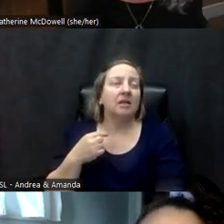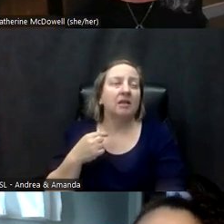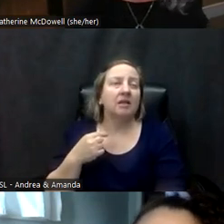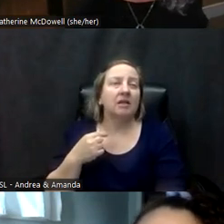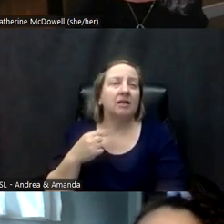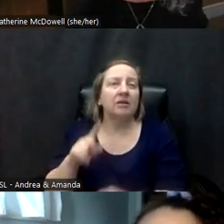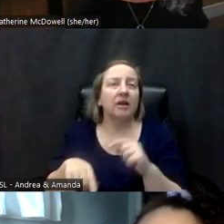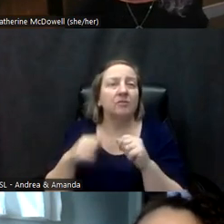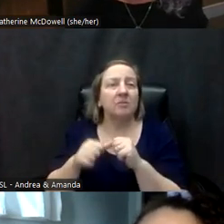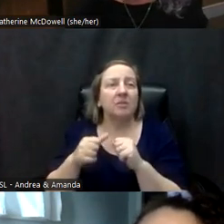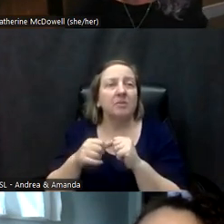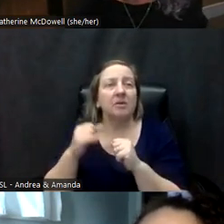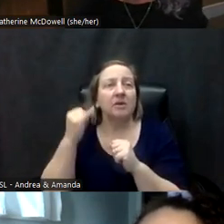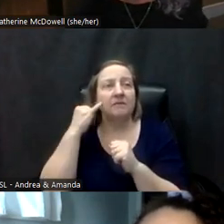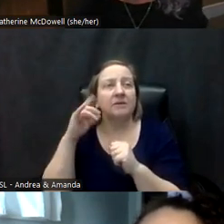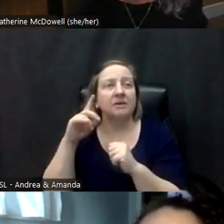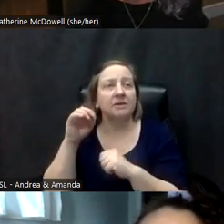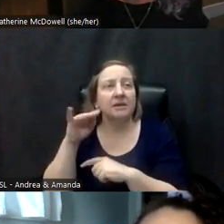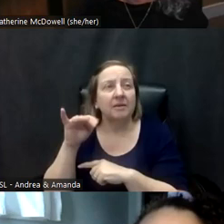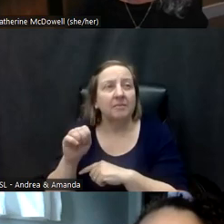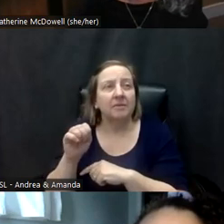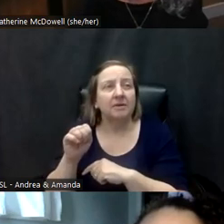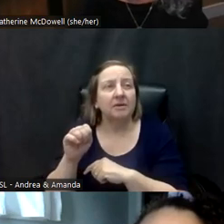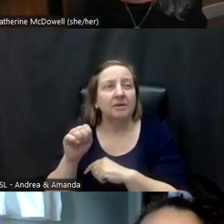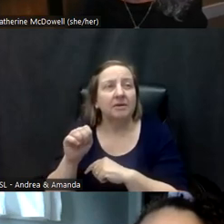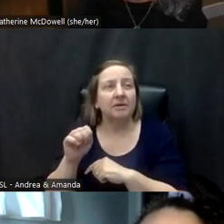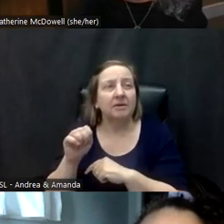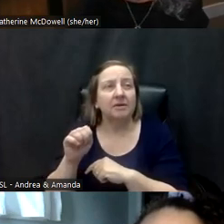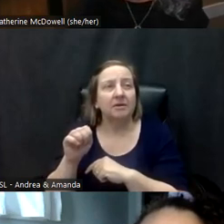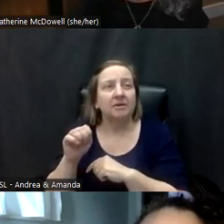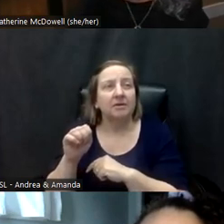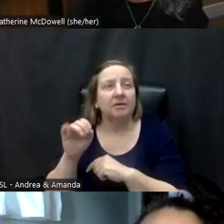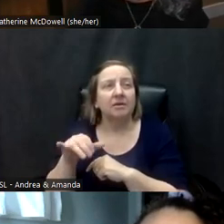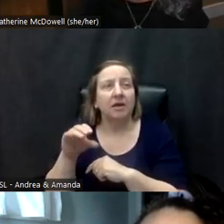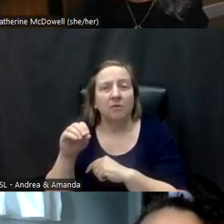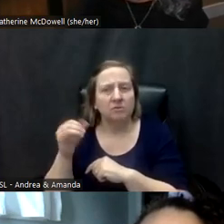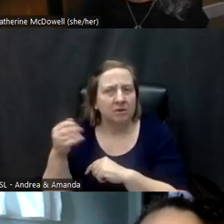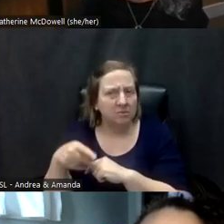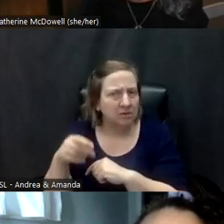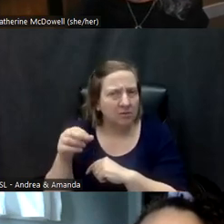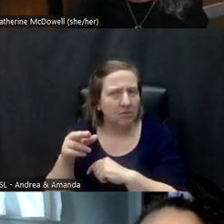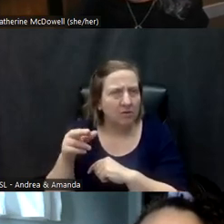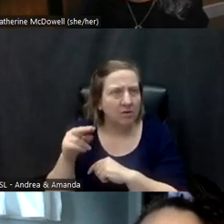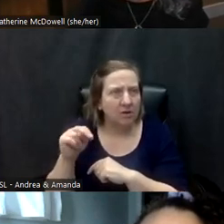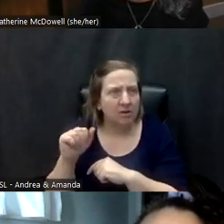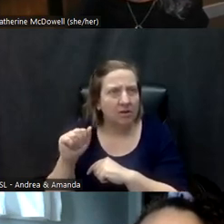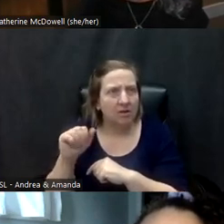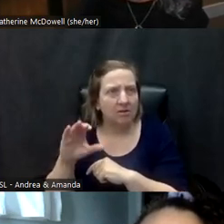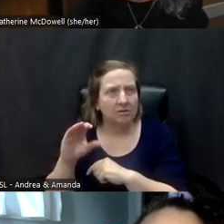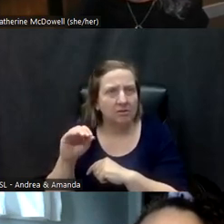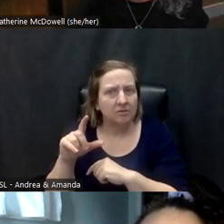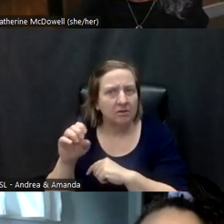I couldn't remember whether Debbie was volunteering for, whether that publication was OJP or the